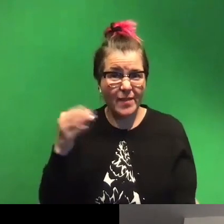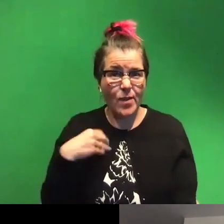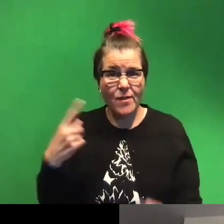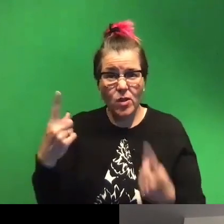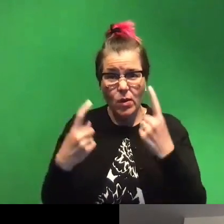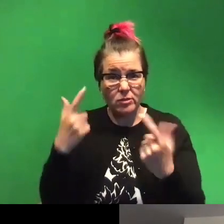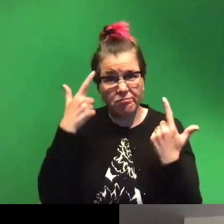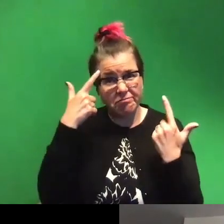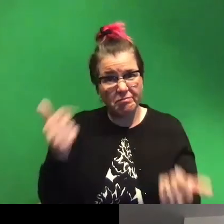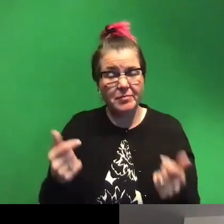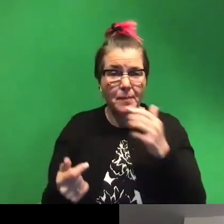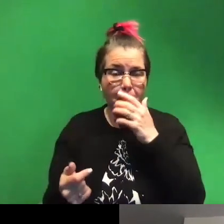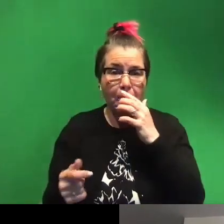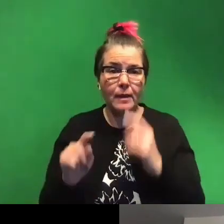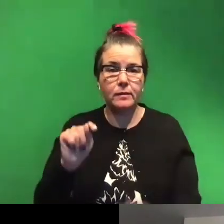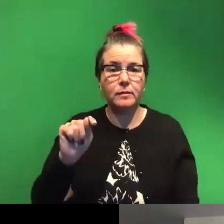can Tomas